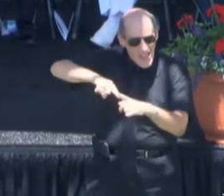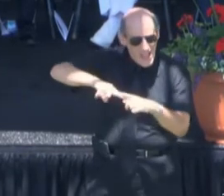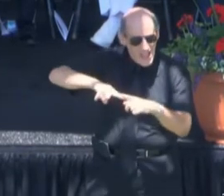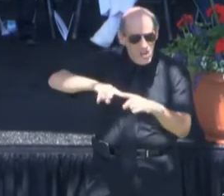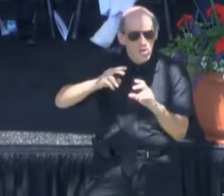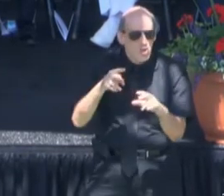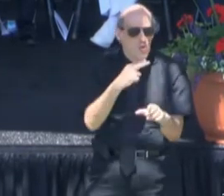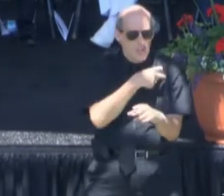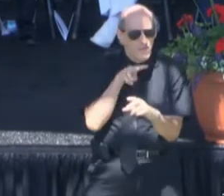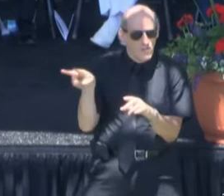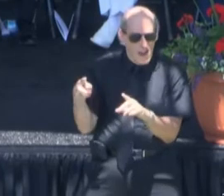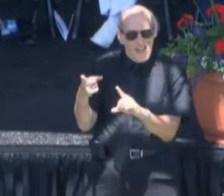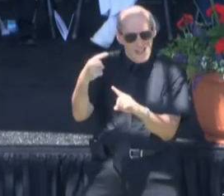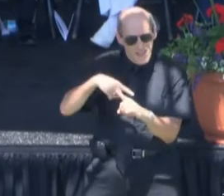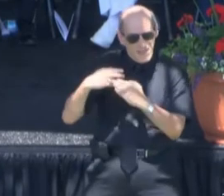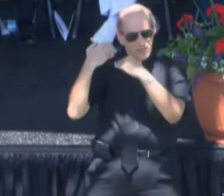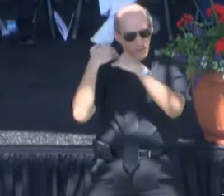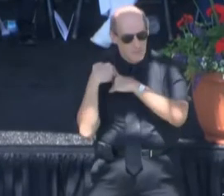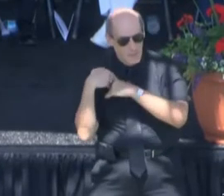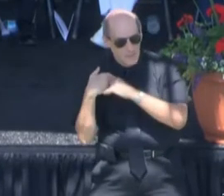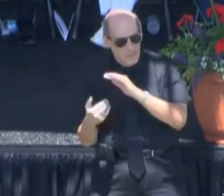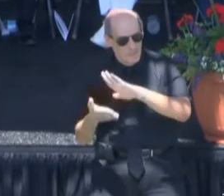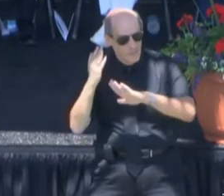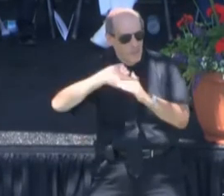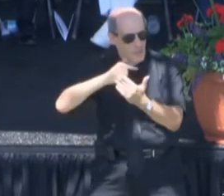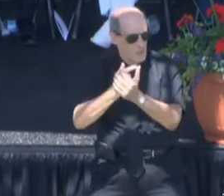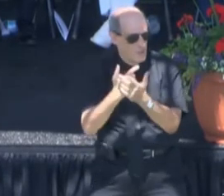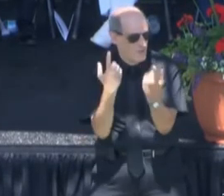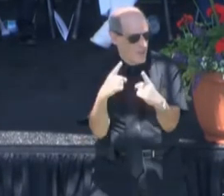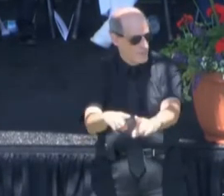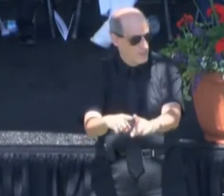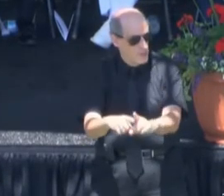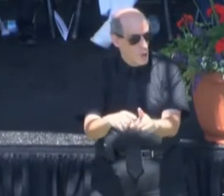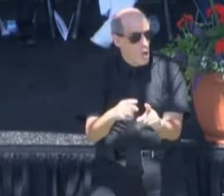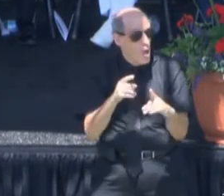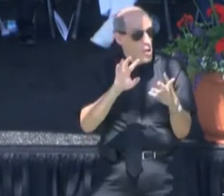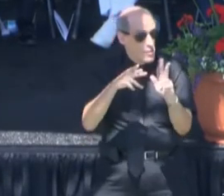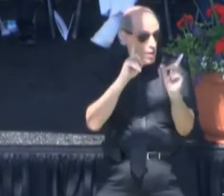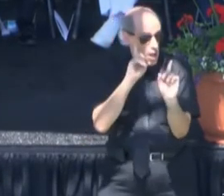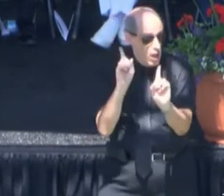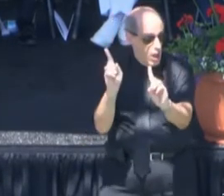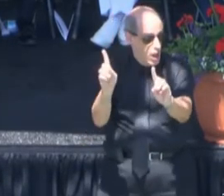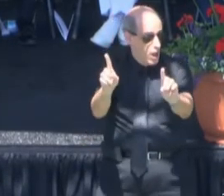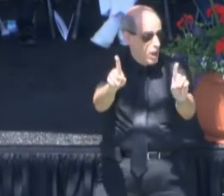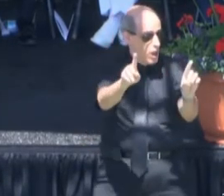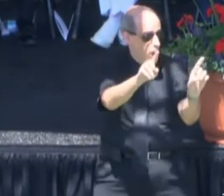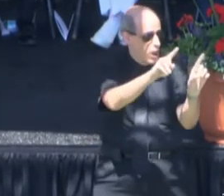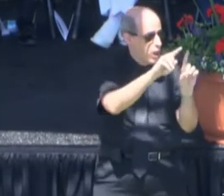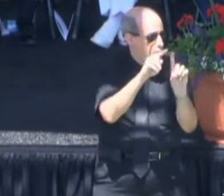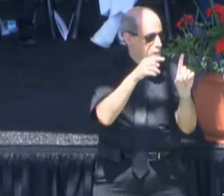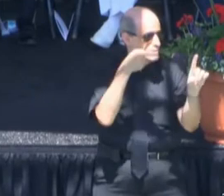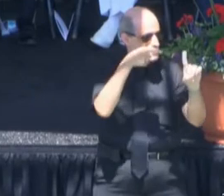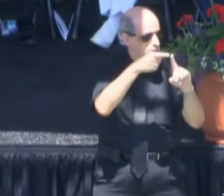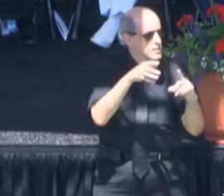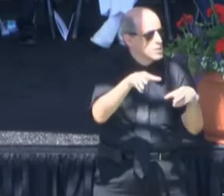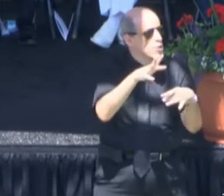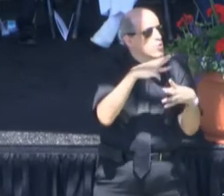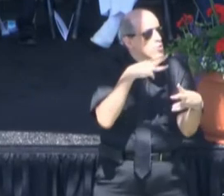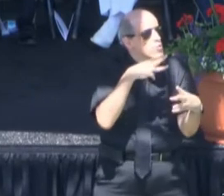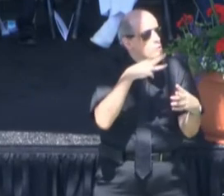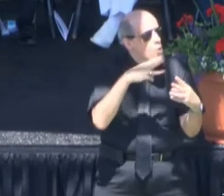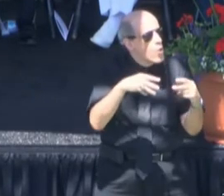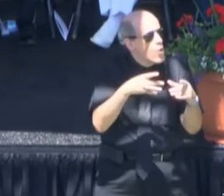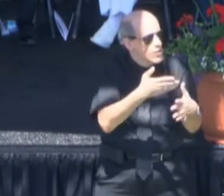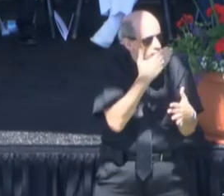look left and right, that are responsible for today's graduation. Because as word started to spread around the waterfront in Yokosuka that these midshipmen were